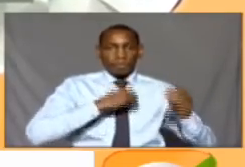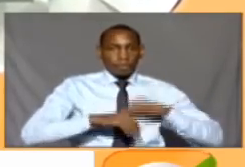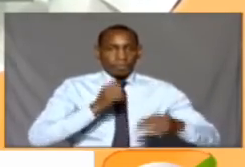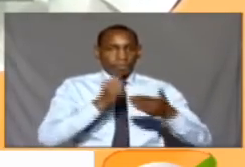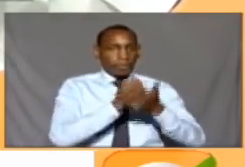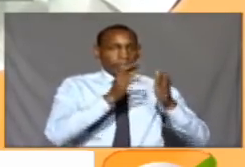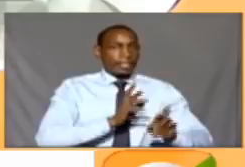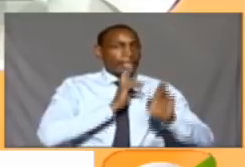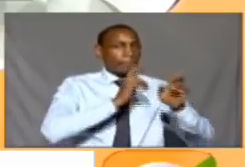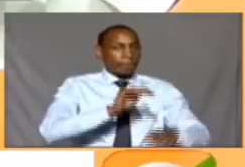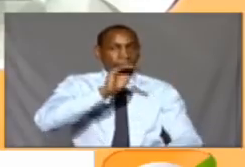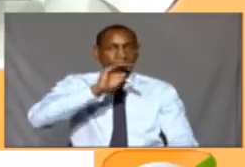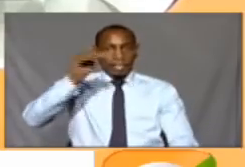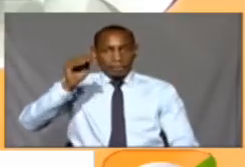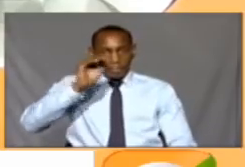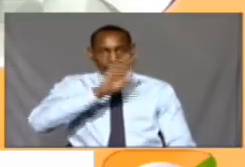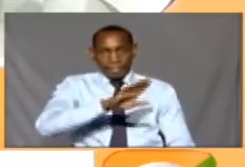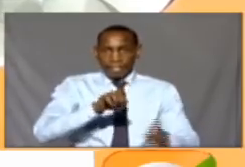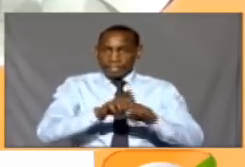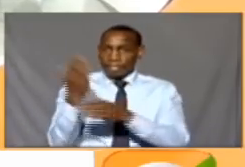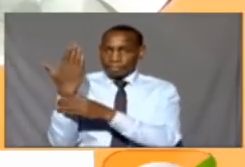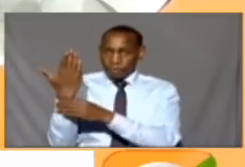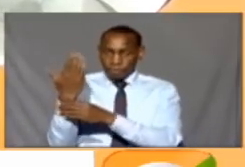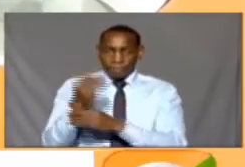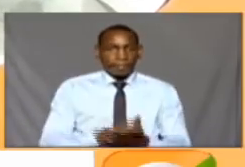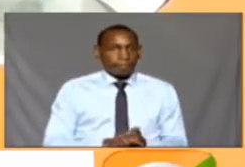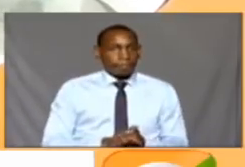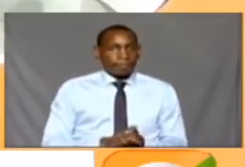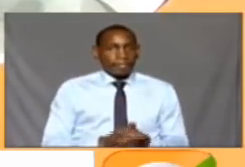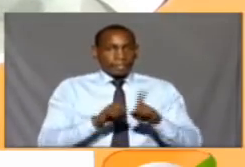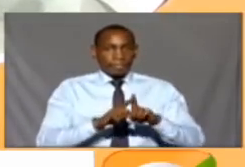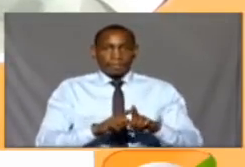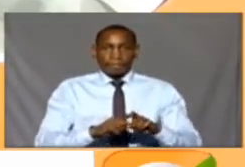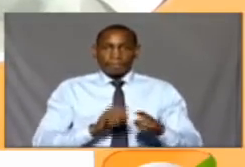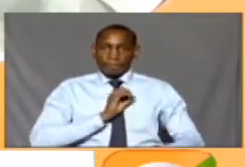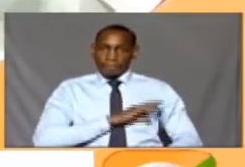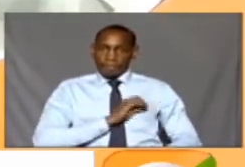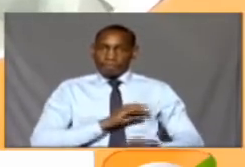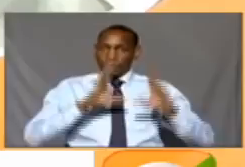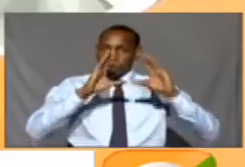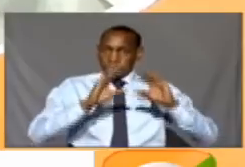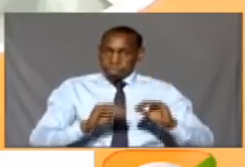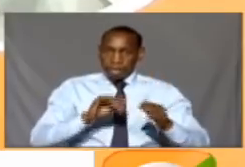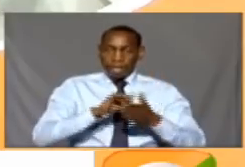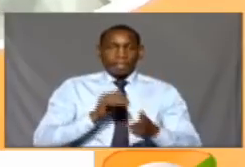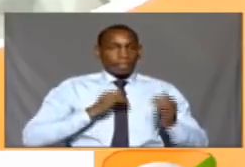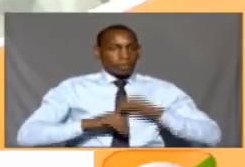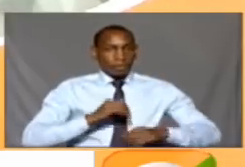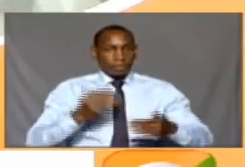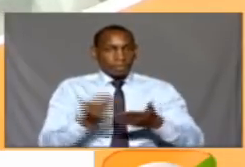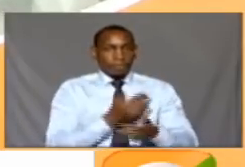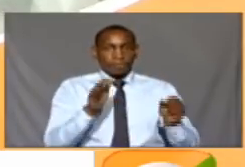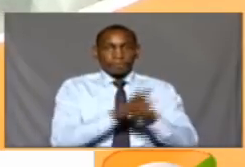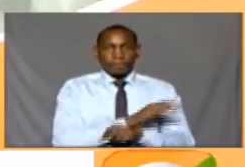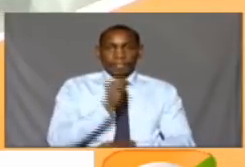of the sort in your county. Yes. Again, does the same document, you know, allay your fears that corruption will be fought with fully if